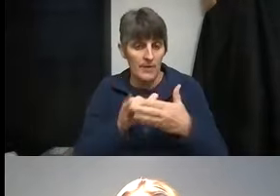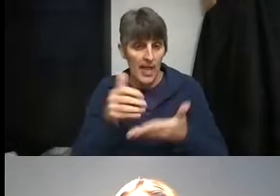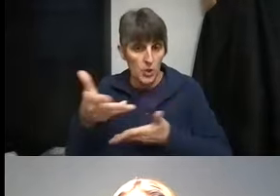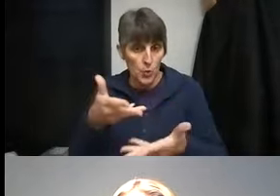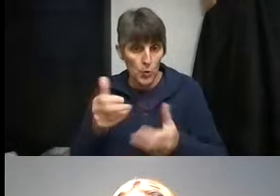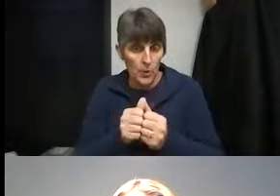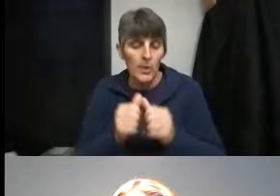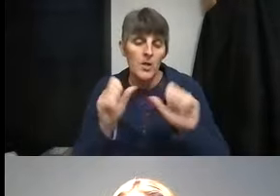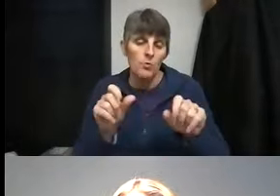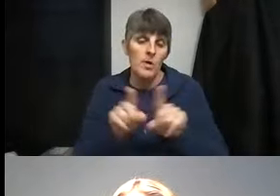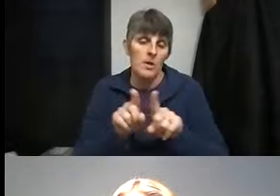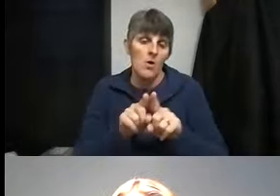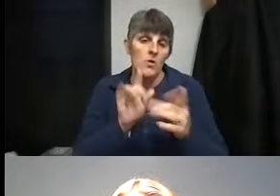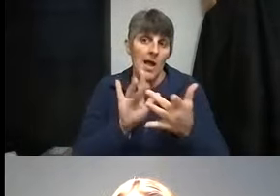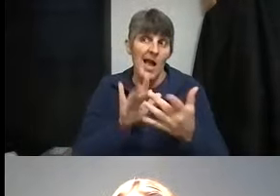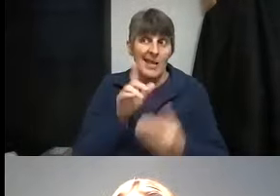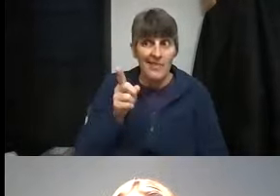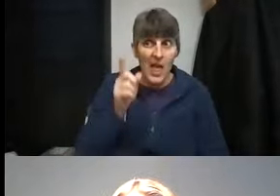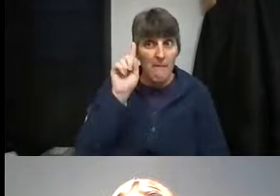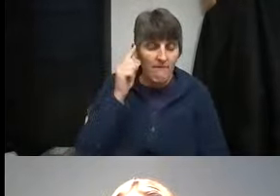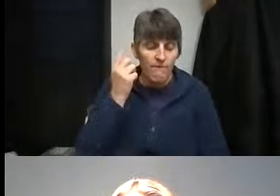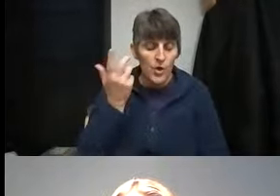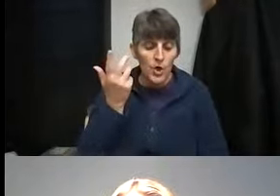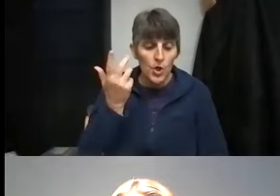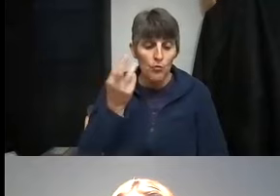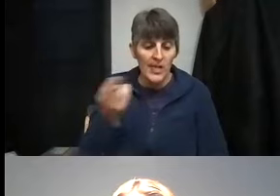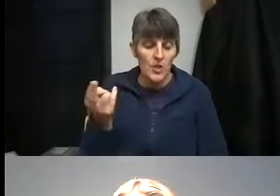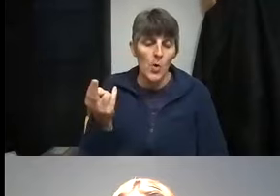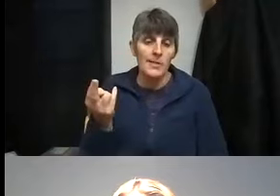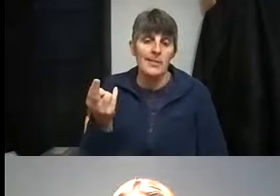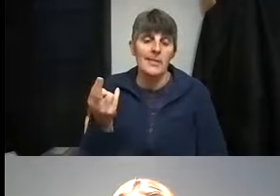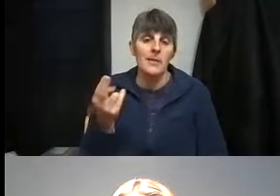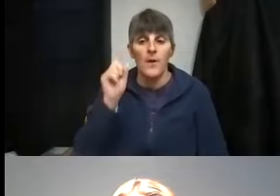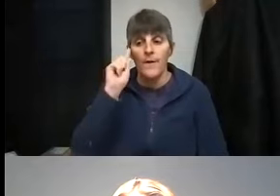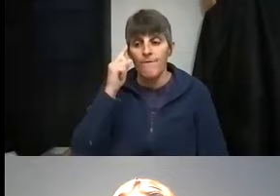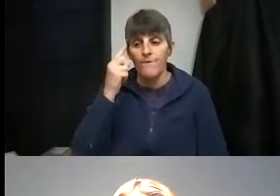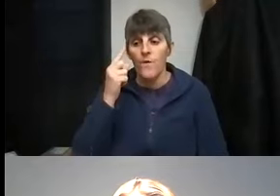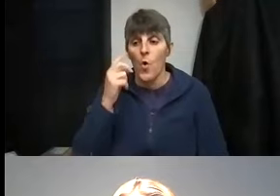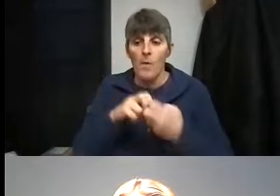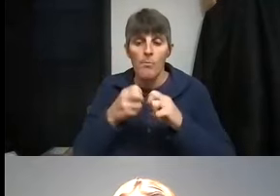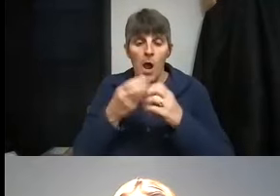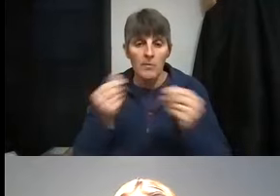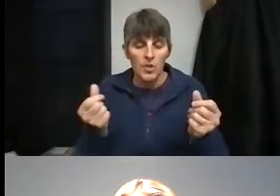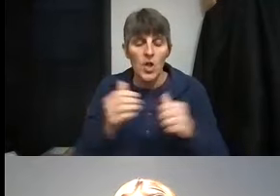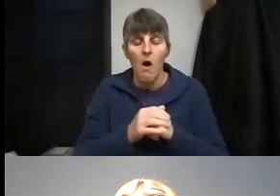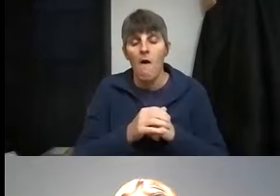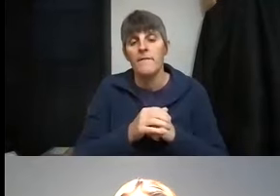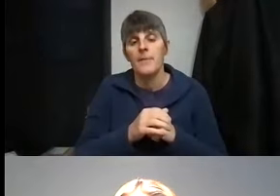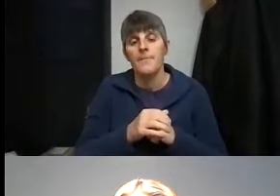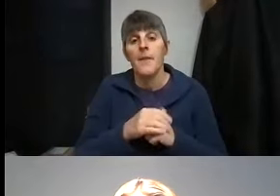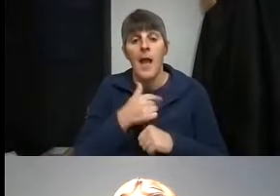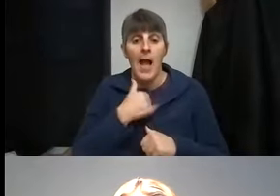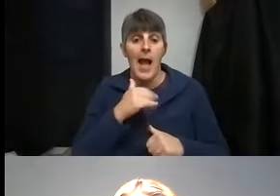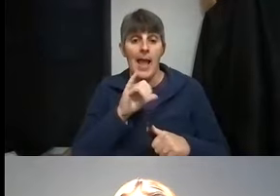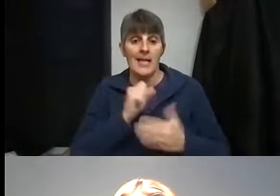with, you can always reach out to them for resources, for problem solving. As a